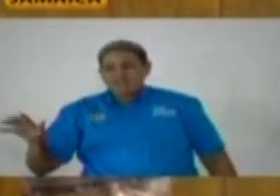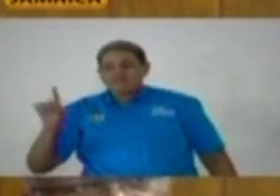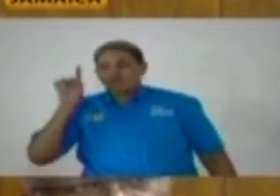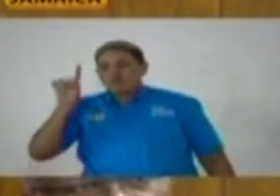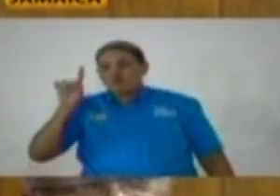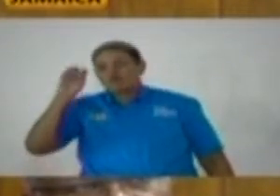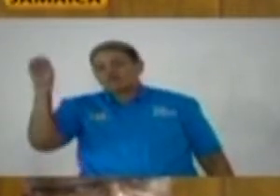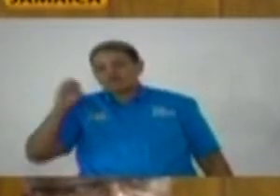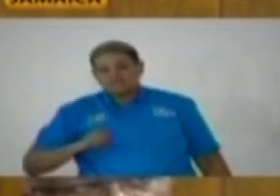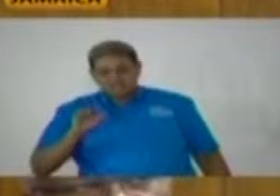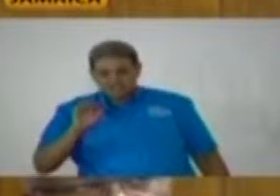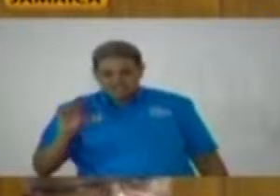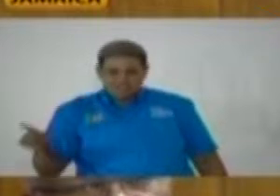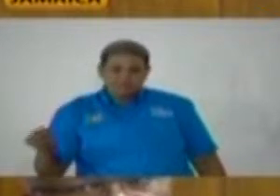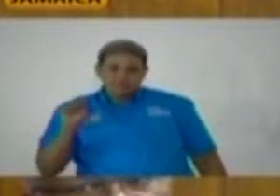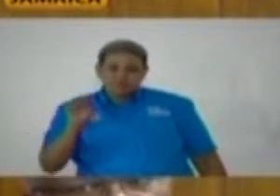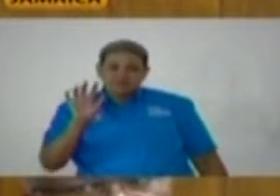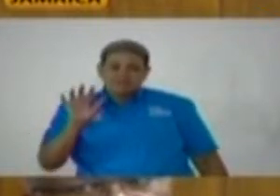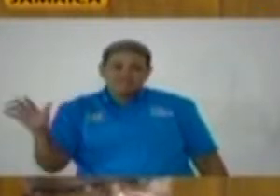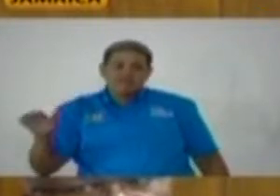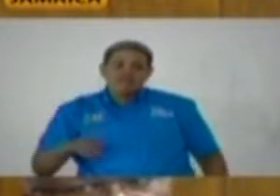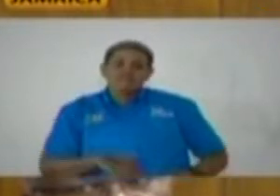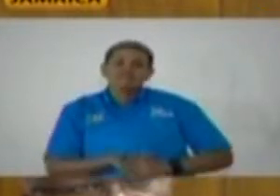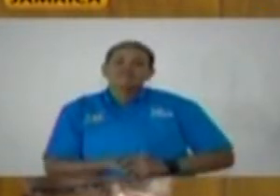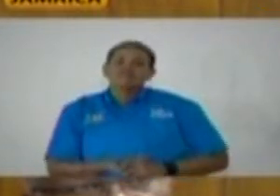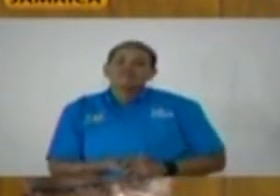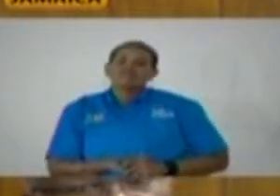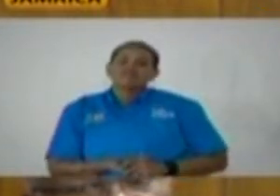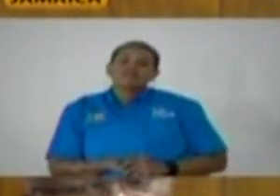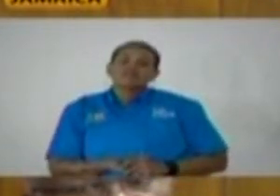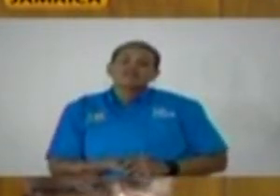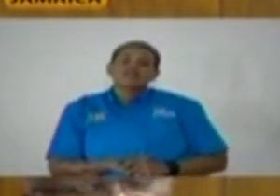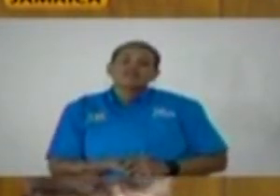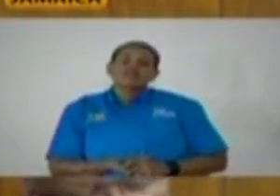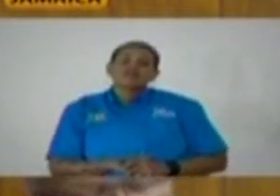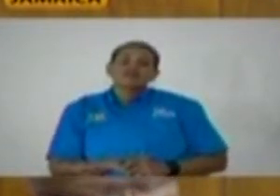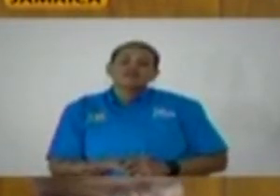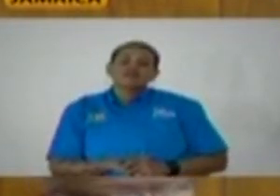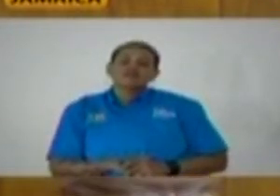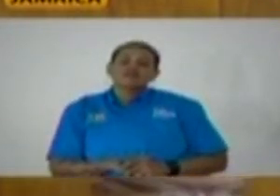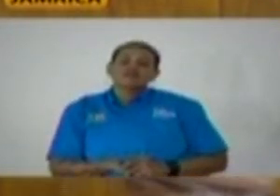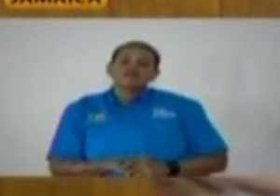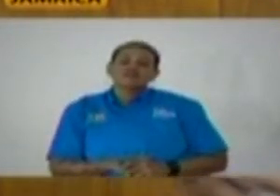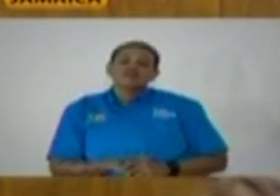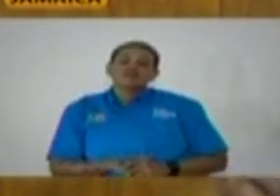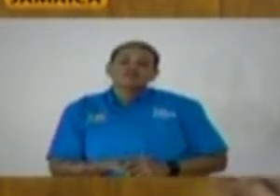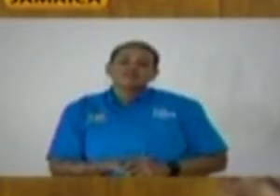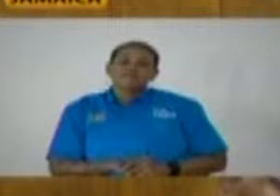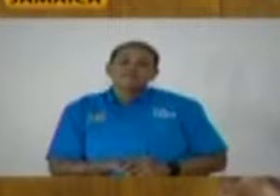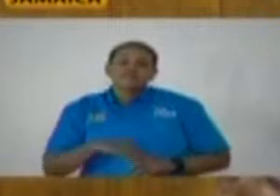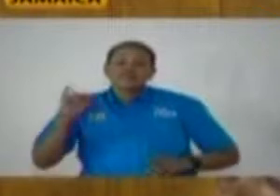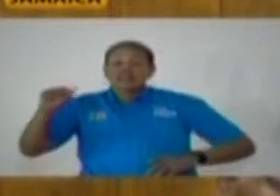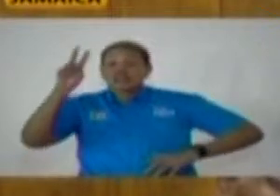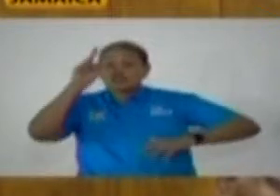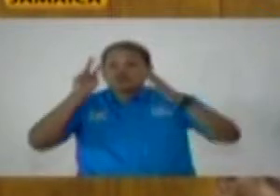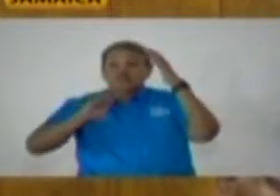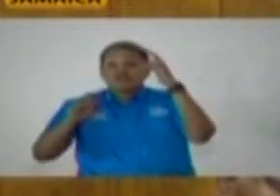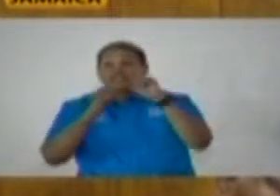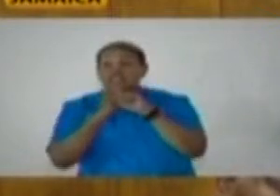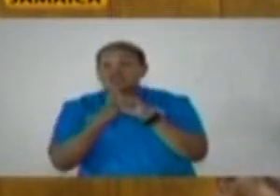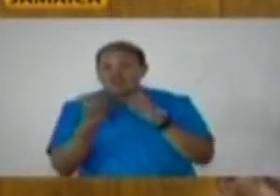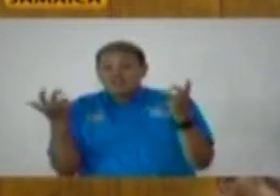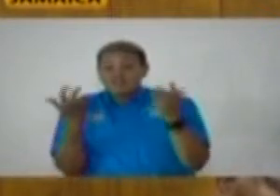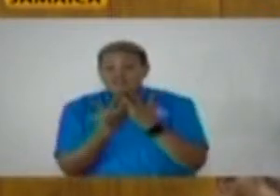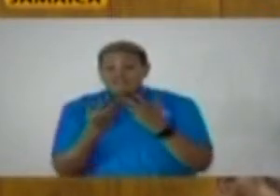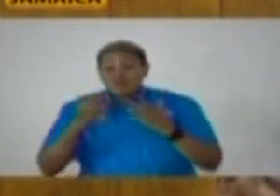0.55 of 1% of GDP. The 16.3 billion. And that is projected to fall